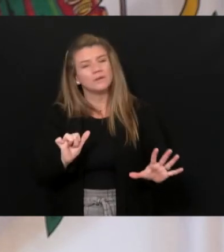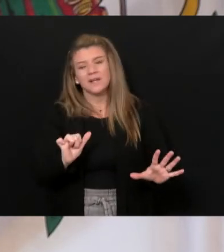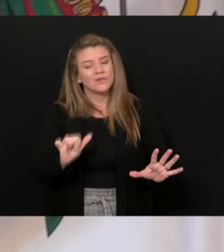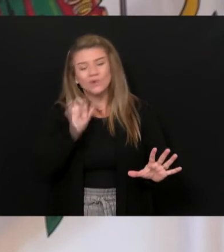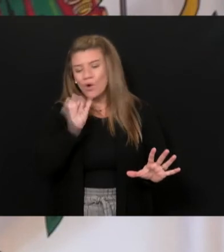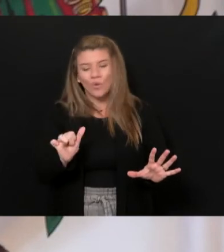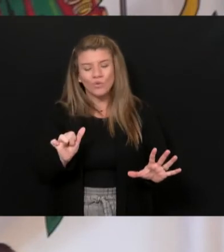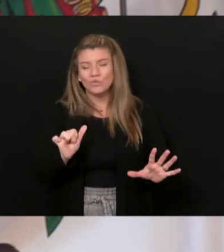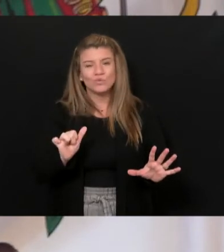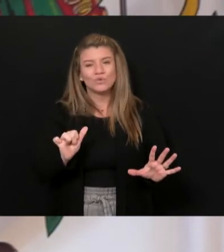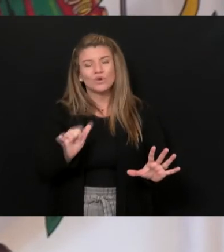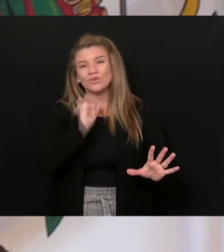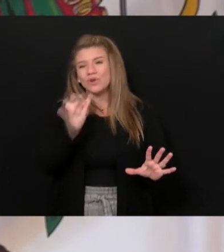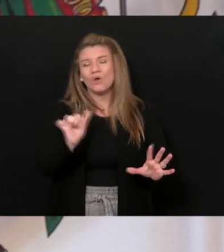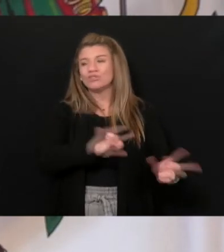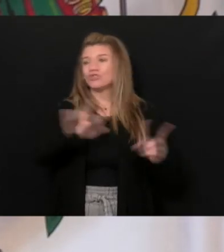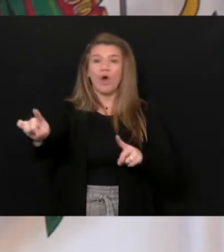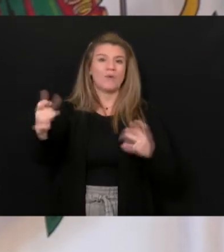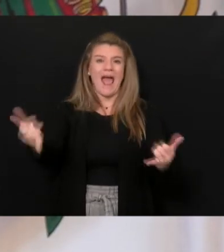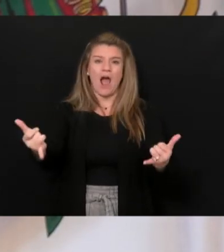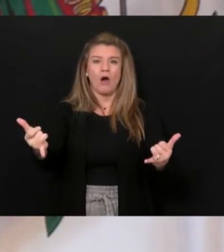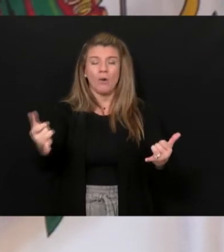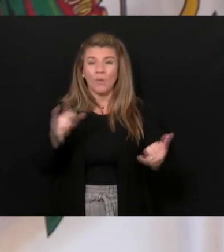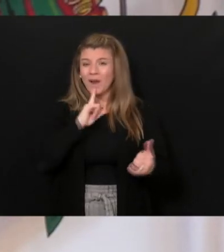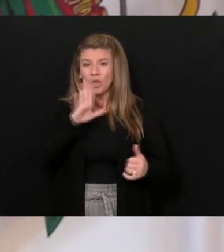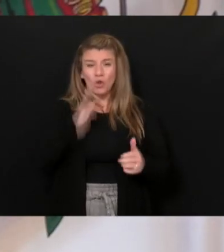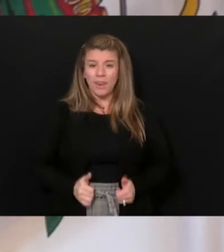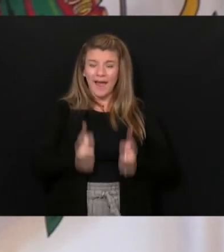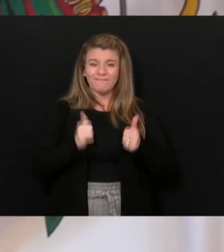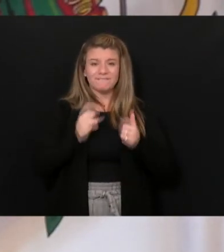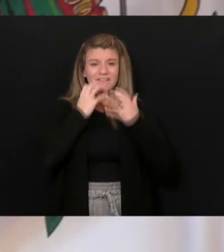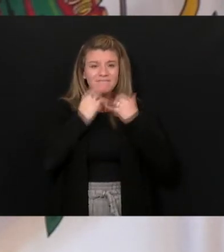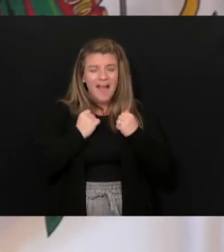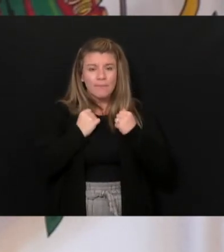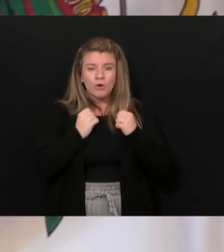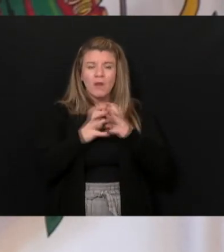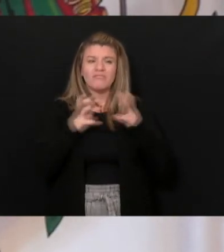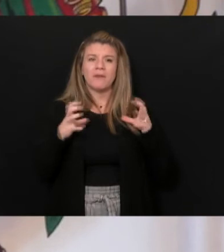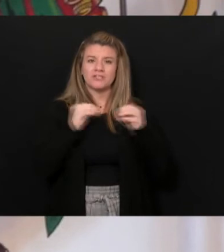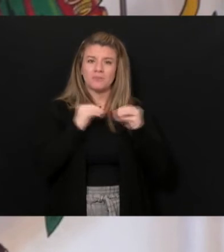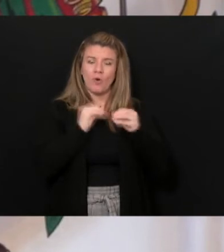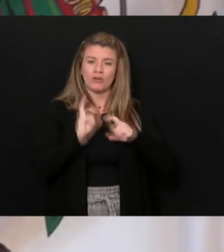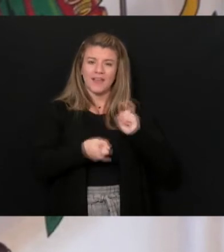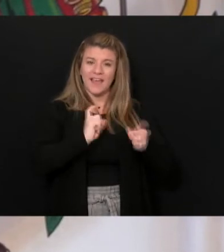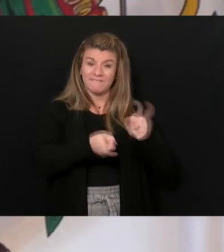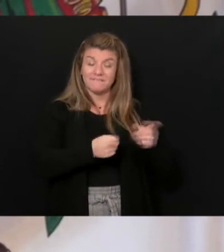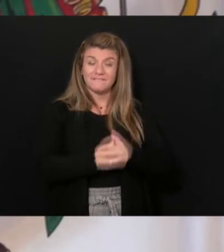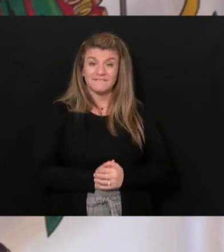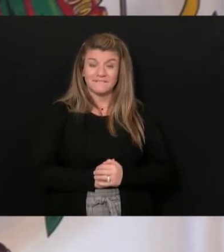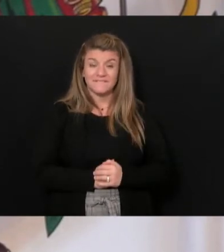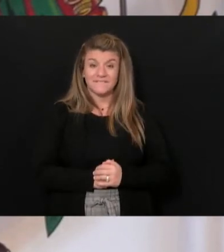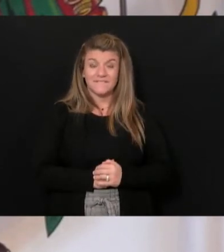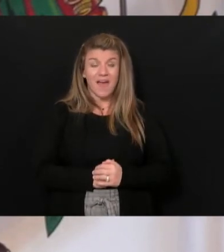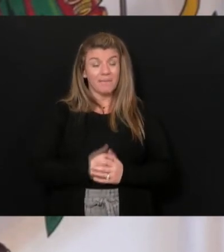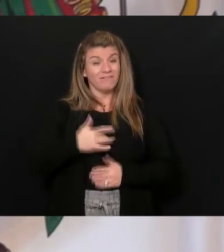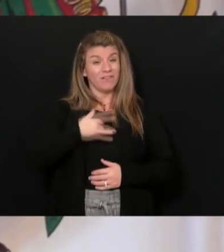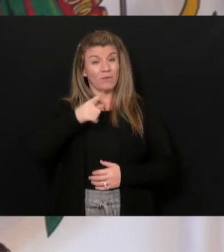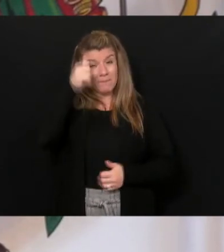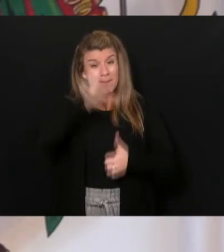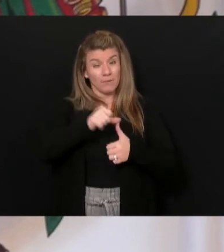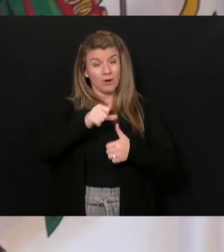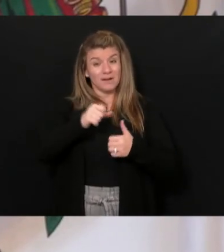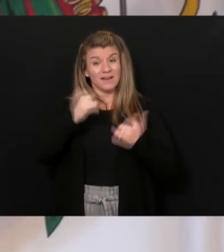just go. You've got so much life in front of you. You know, if you happen to be 60, think about the lady that I just, you know,